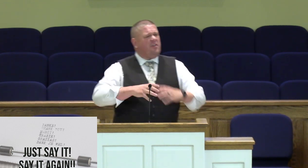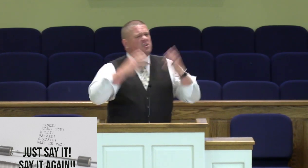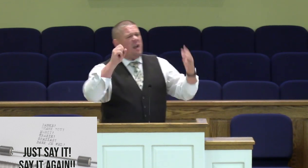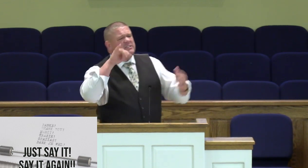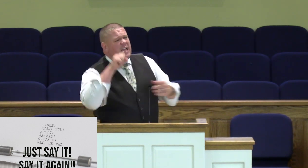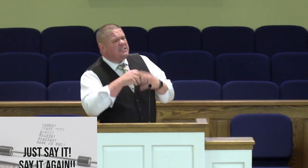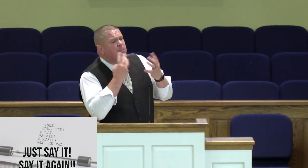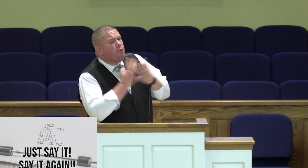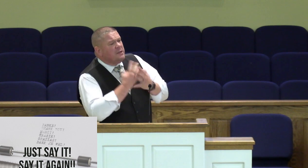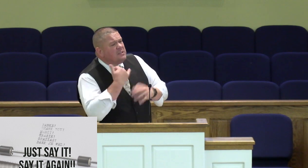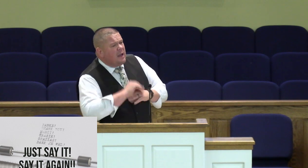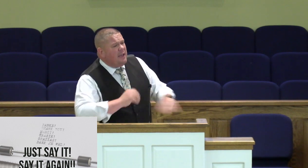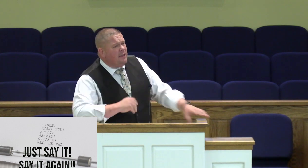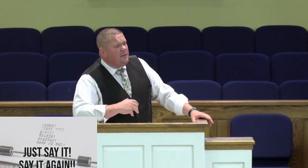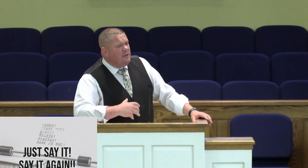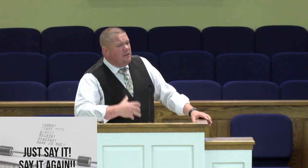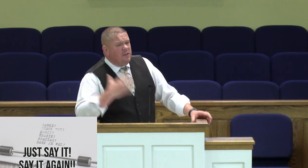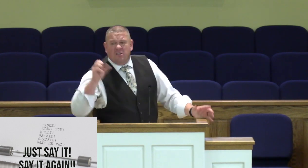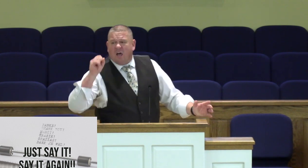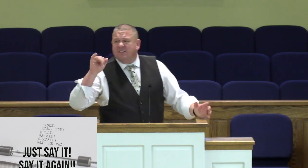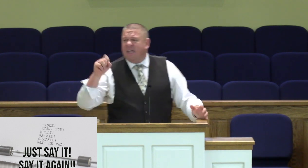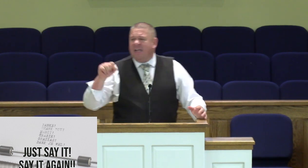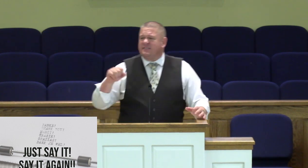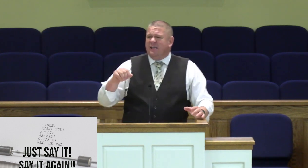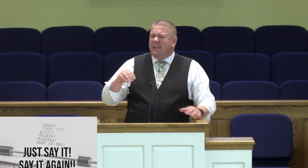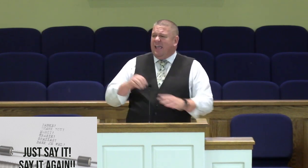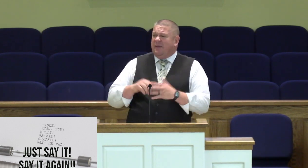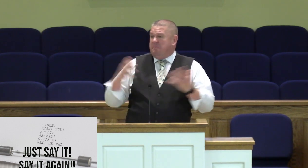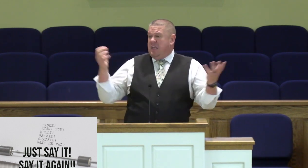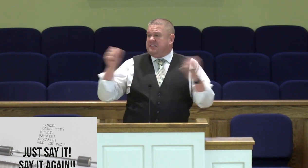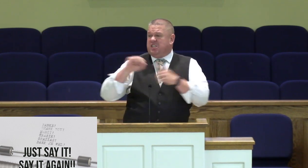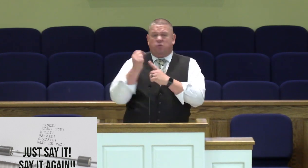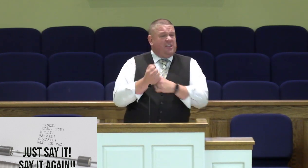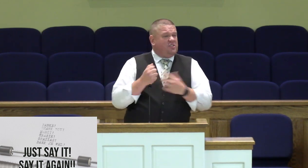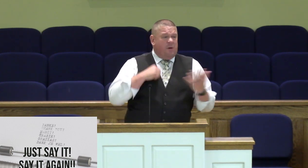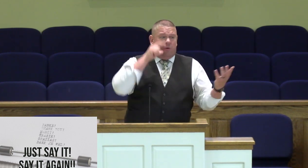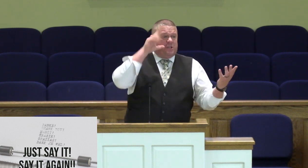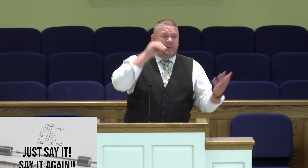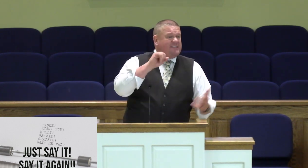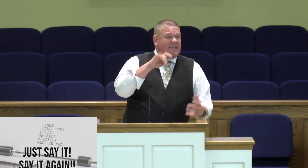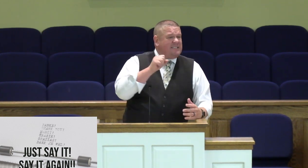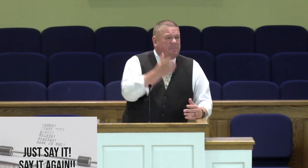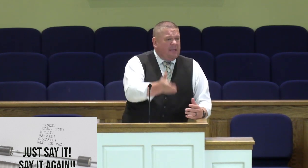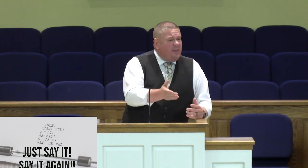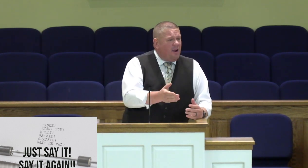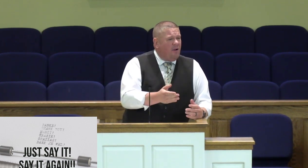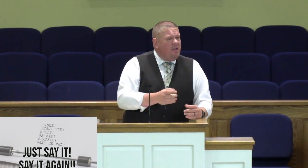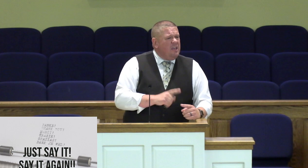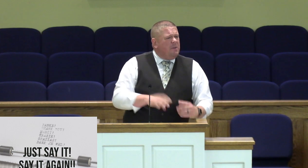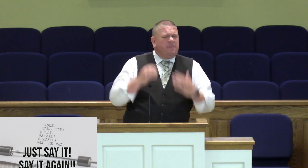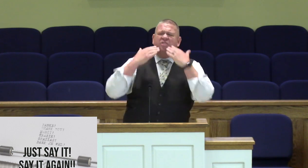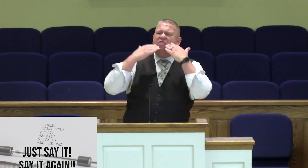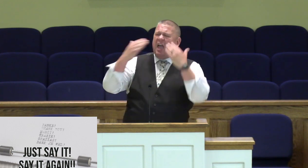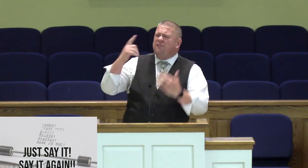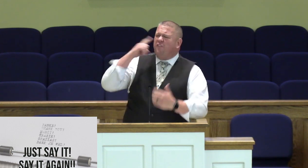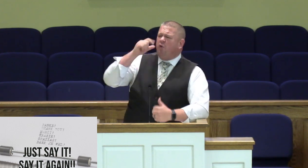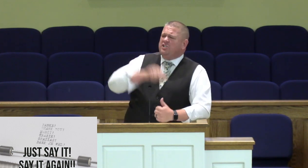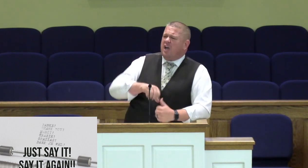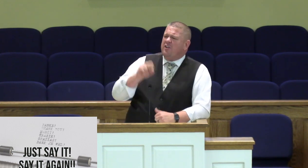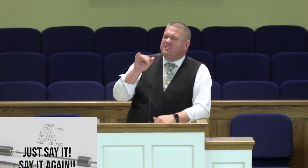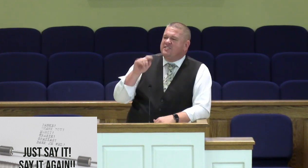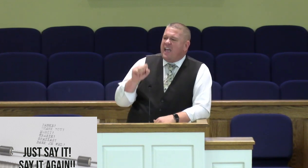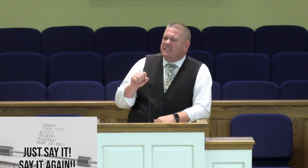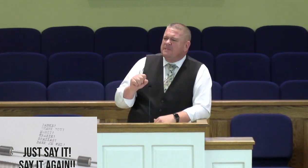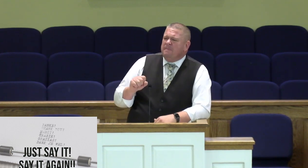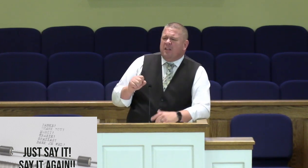amazing that there's a lot of saints in prison tonight? There's a lot of saints in situations that we wouldn't expect saints to be there. But to be thankful for each